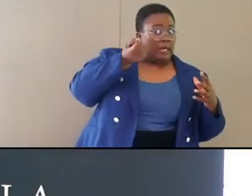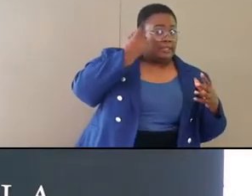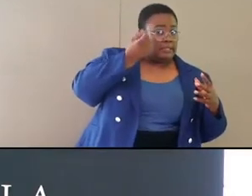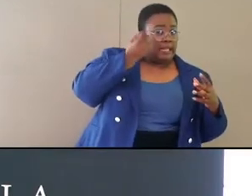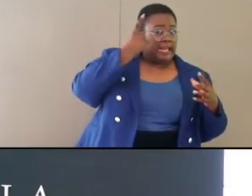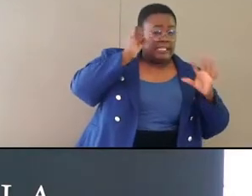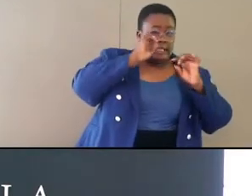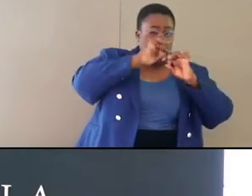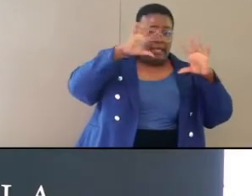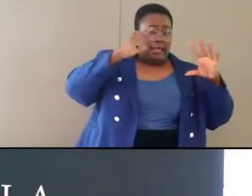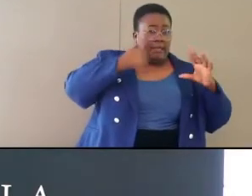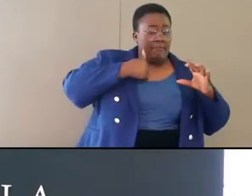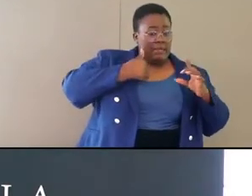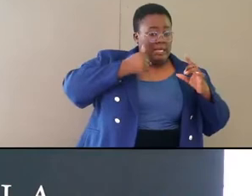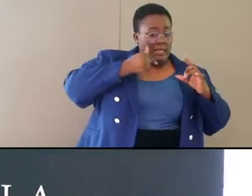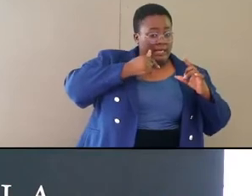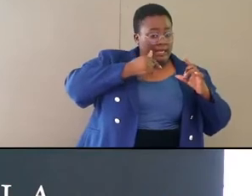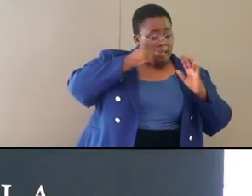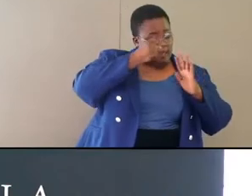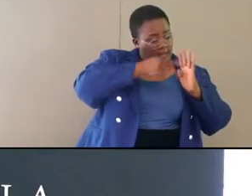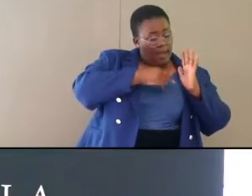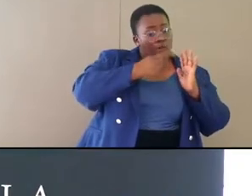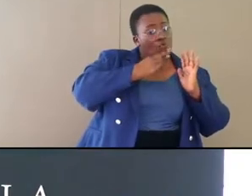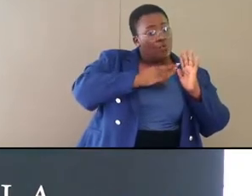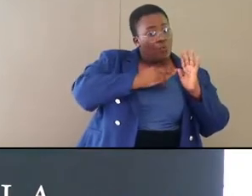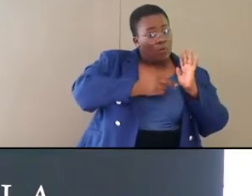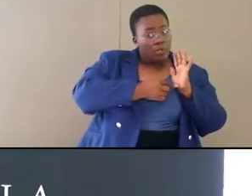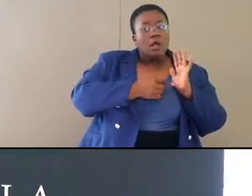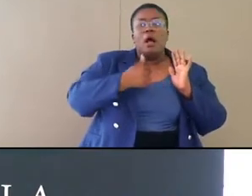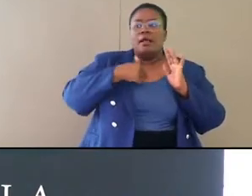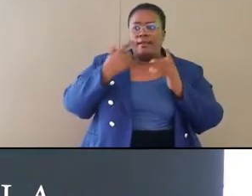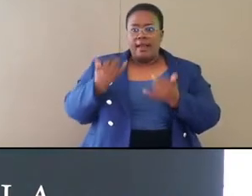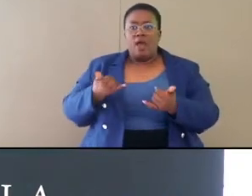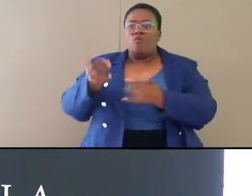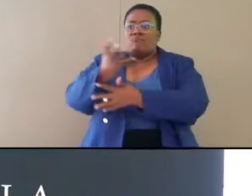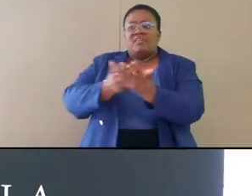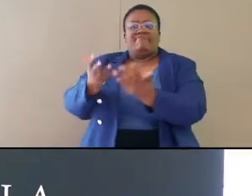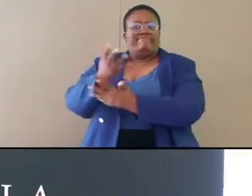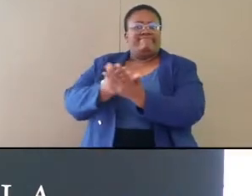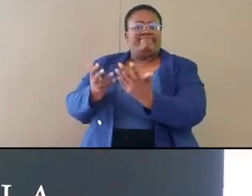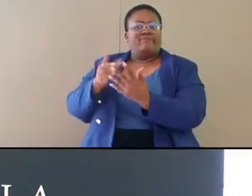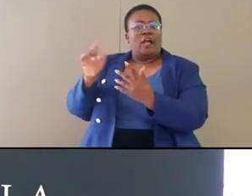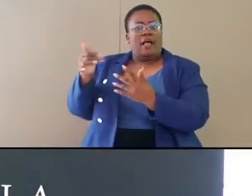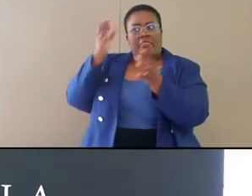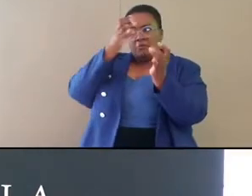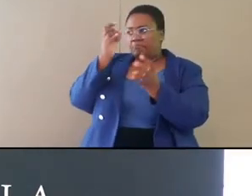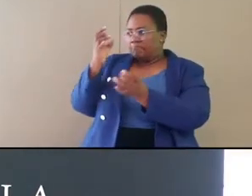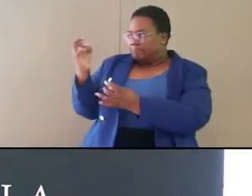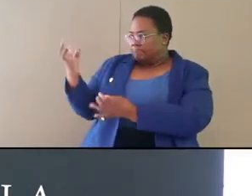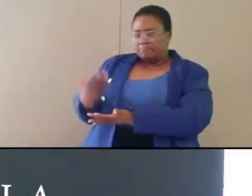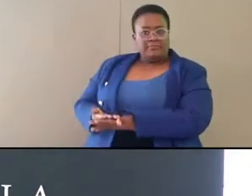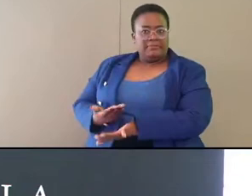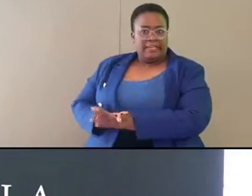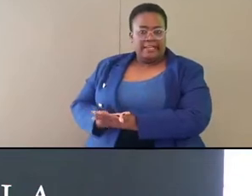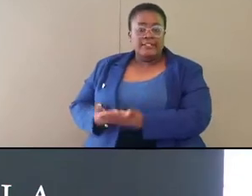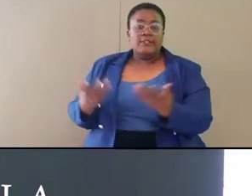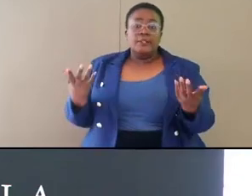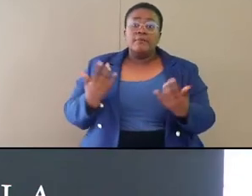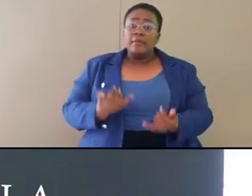what is the dance about? The dance is simple and straightforward. How do we move,